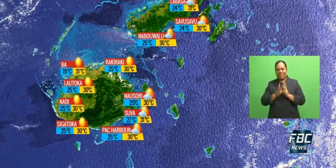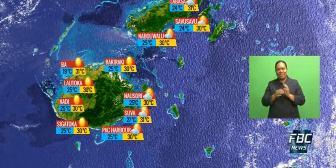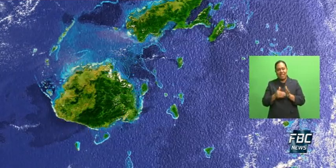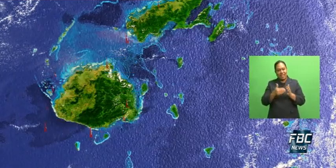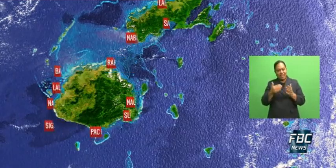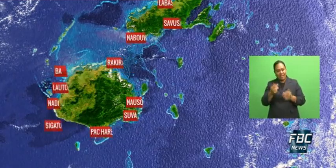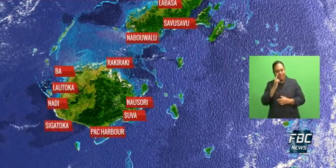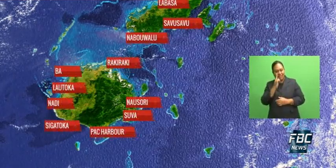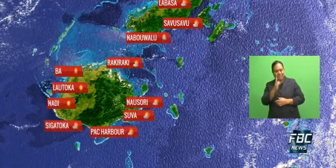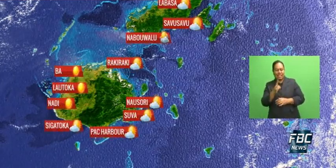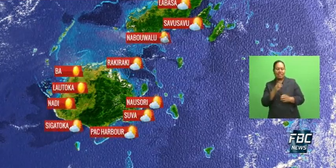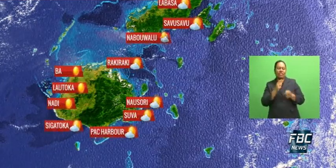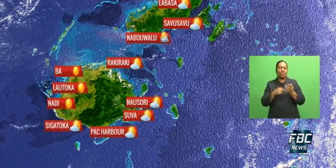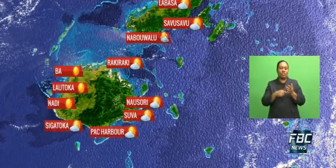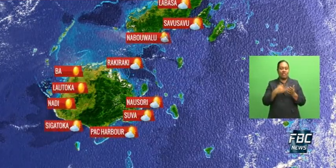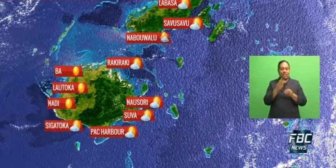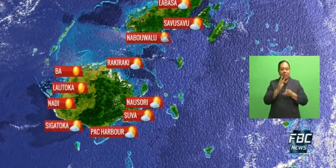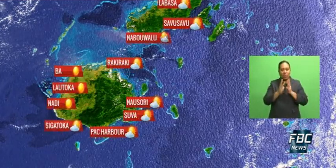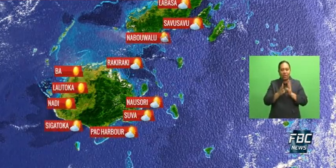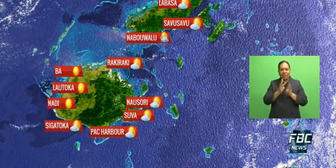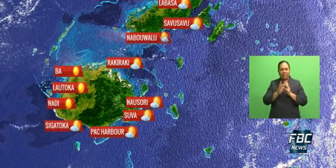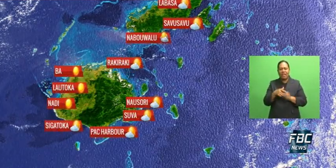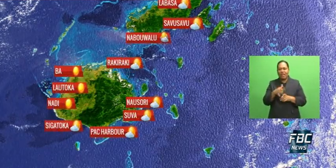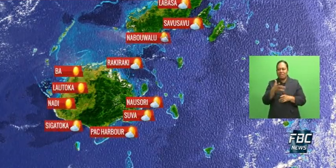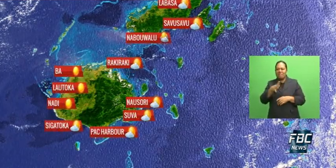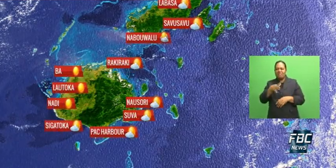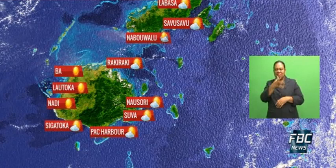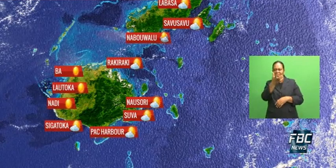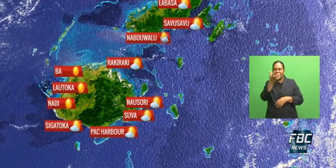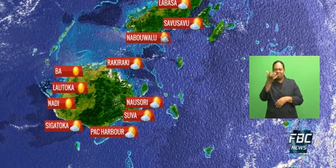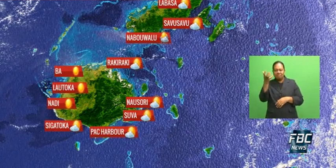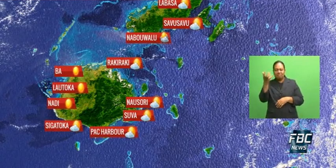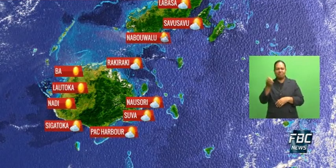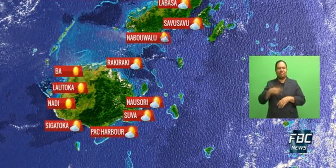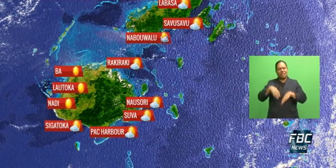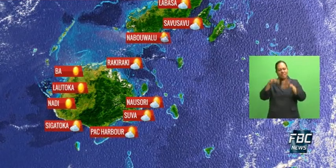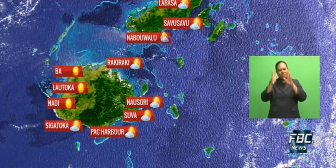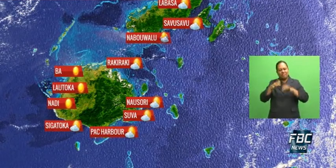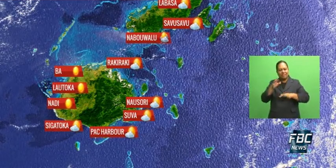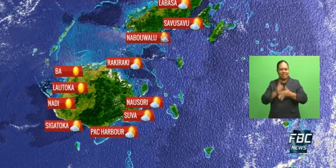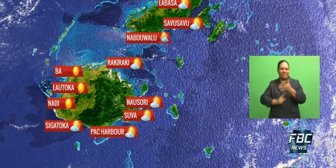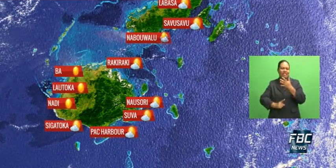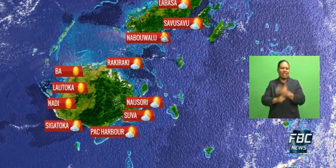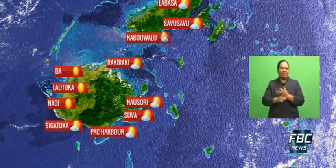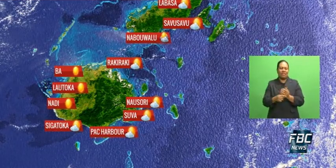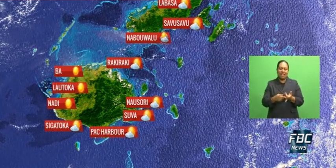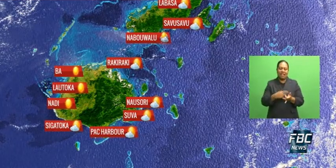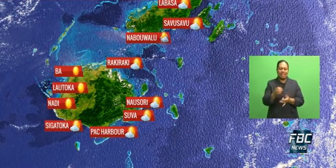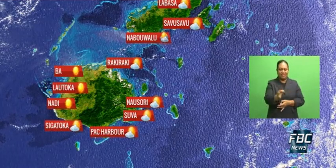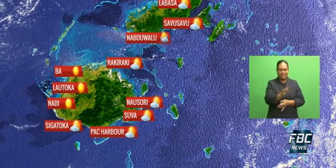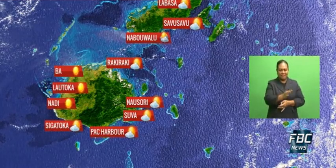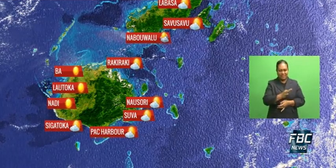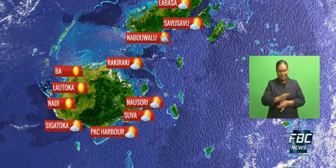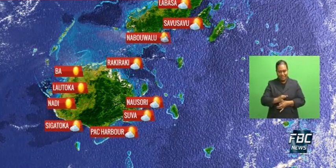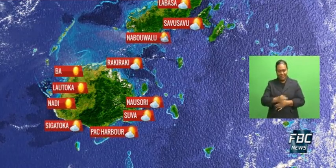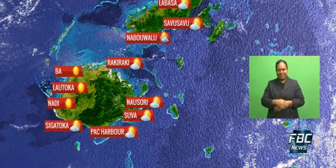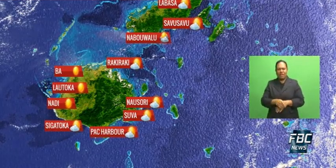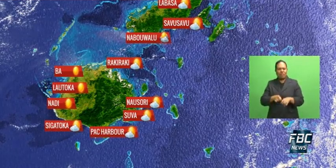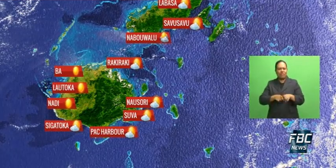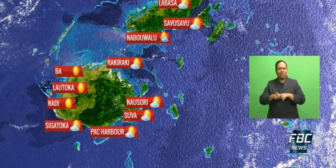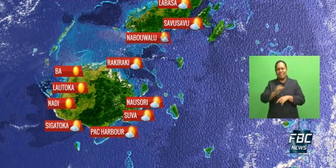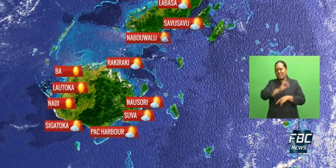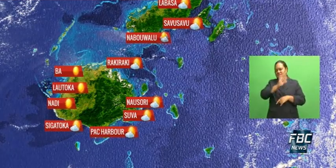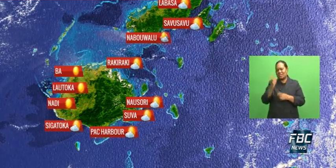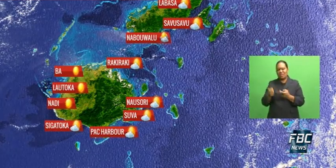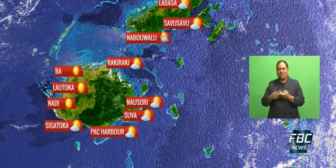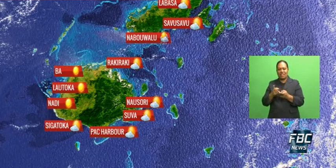we're looking on to Tuesday. Expect cloudy periods with brief showers over the eastern parts and interior of the larger islands, mainly fine